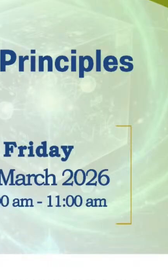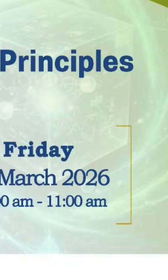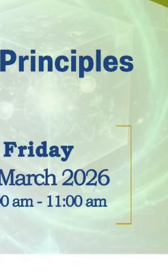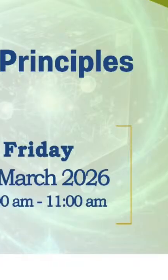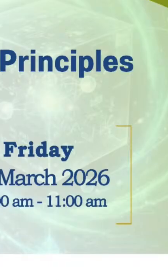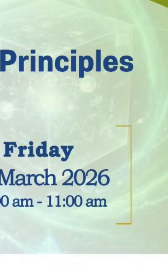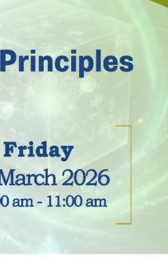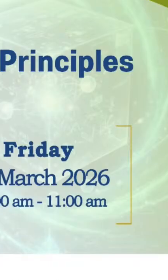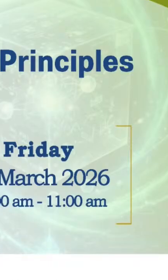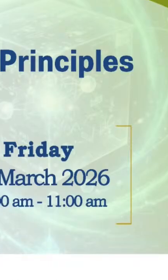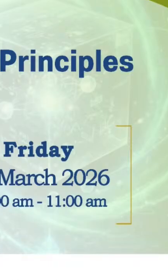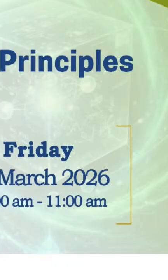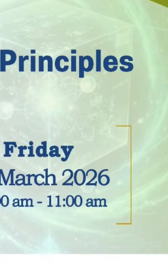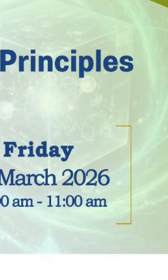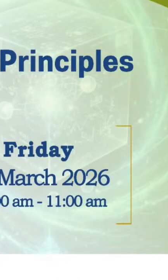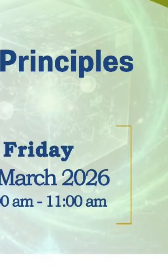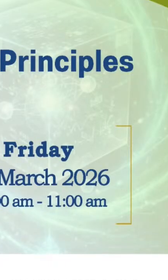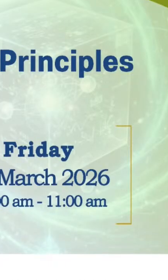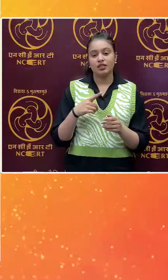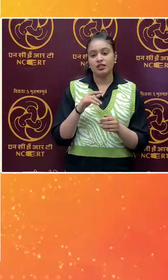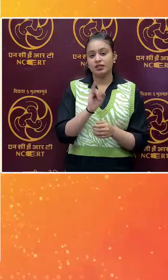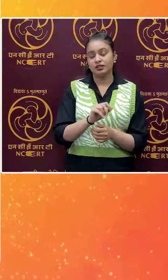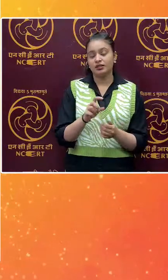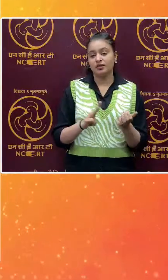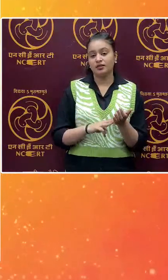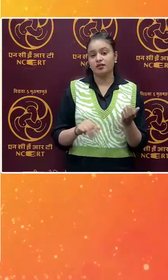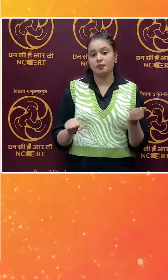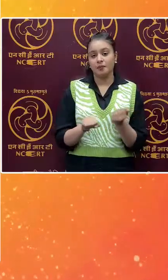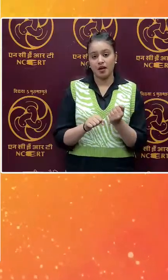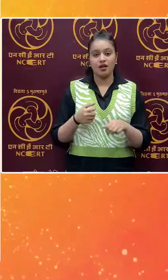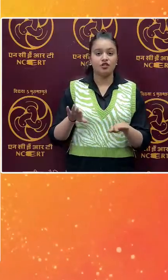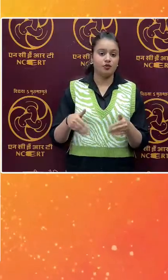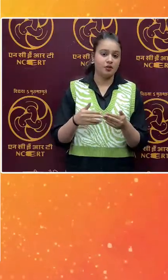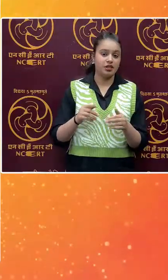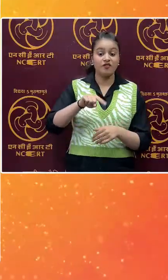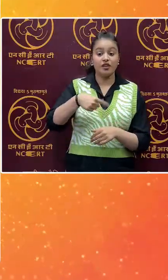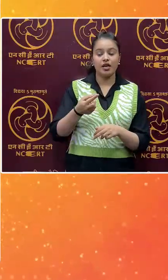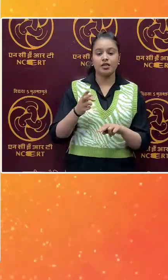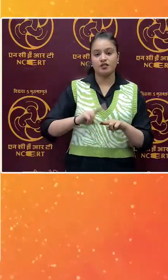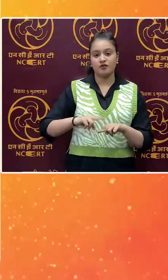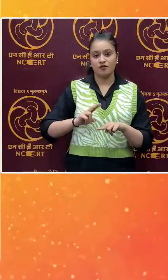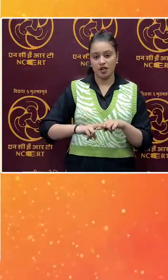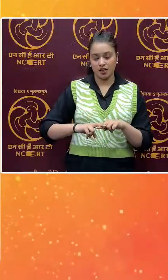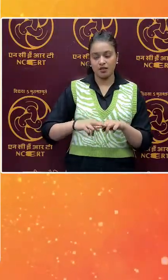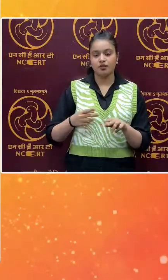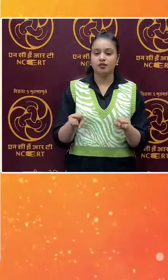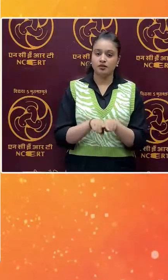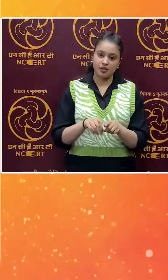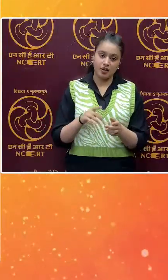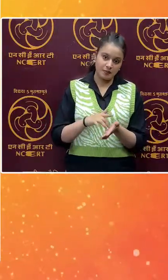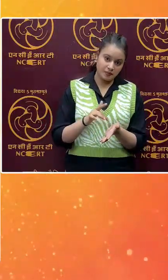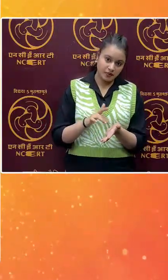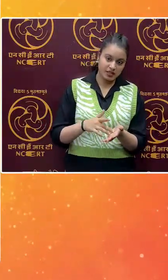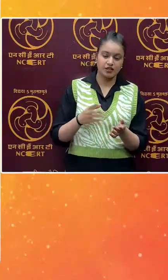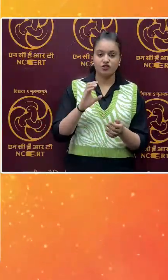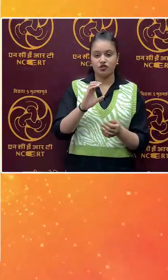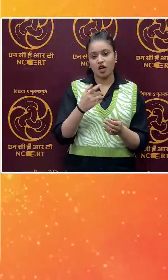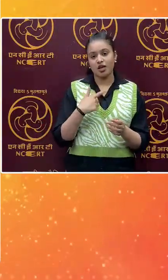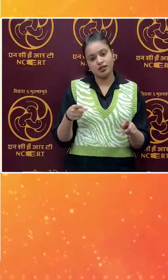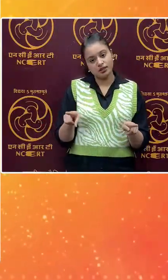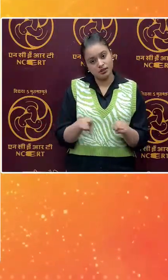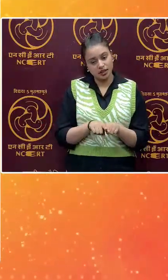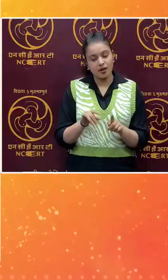forward meeting you again on 6th of March, Friday, next Friday here at the same channel, same